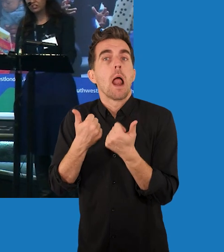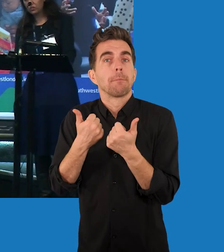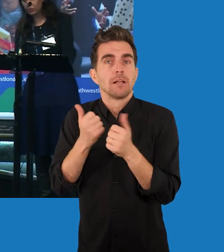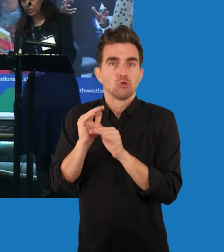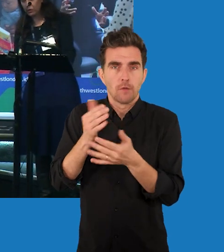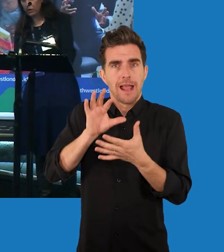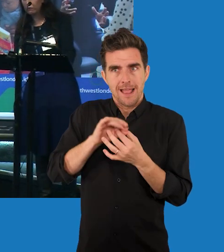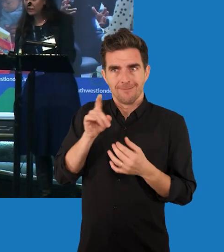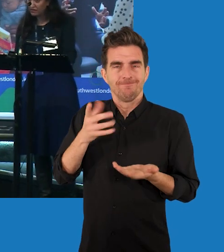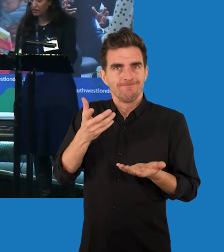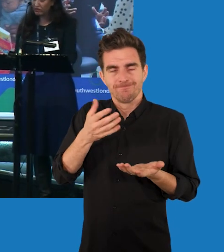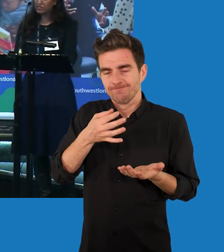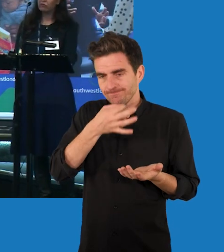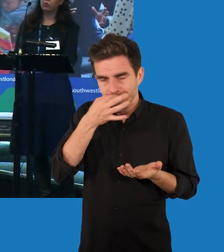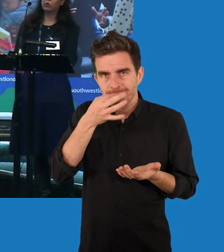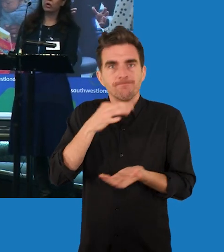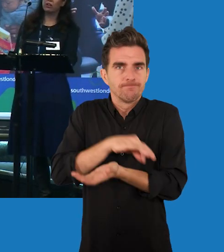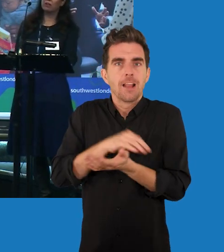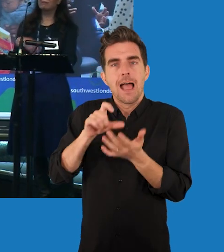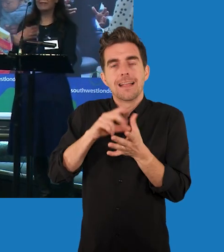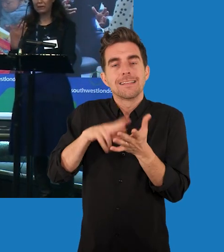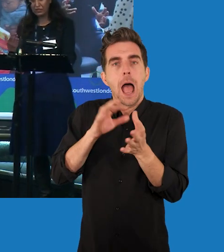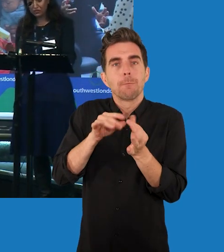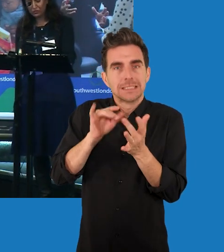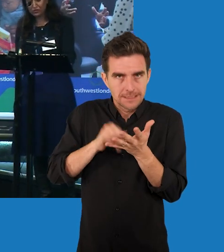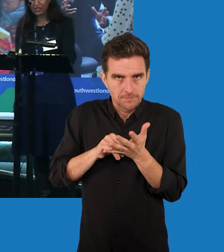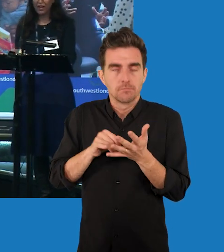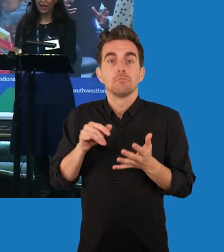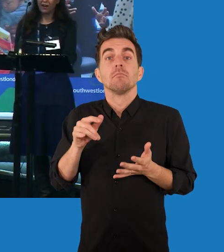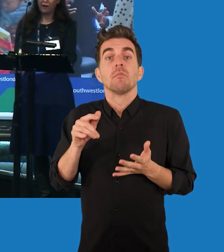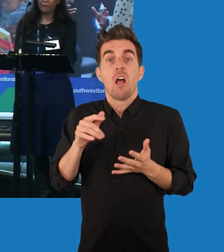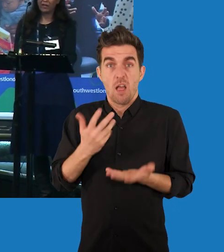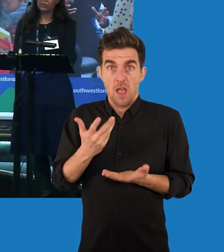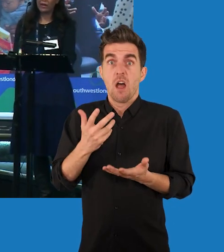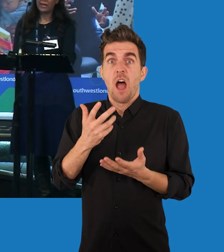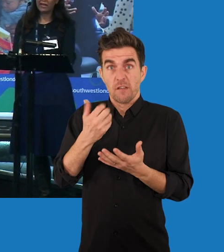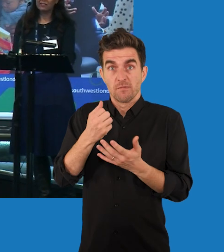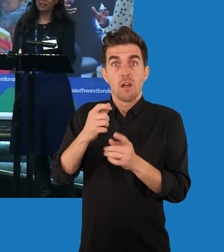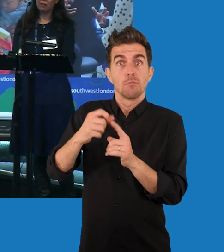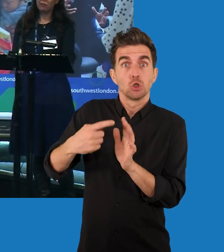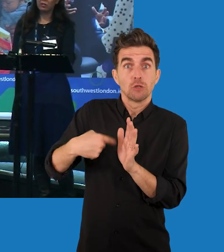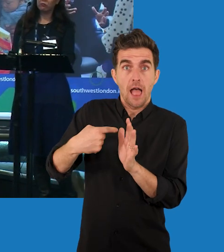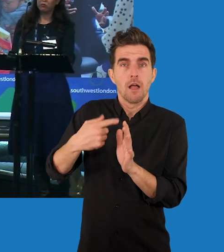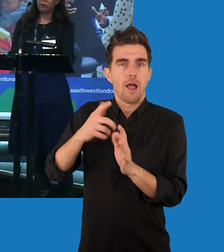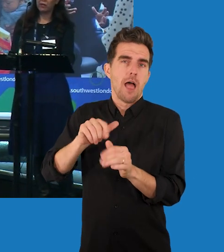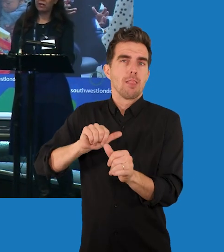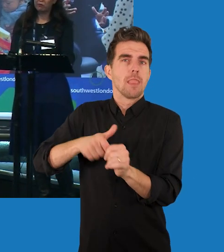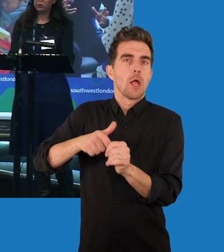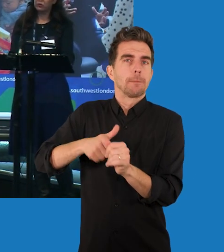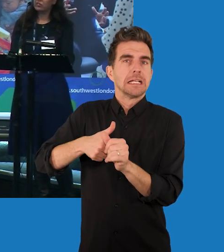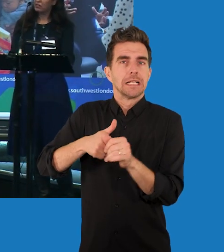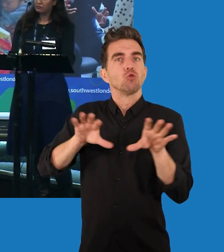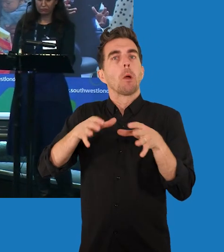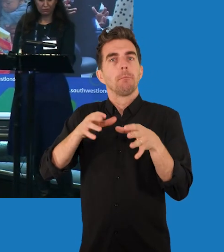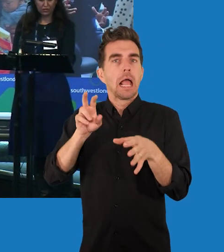refer her to the wellbeing service for her cannabis use, as well as a group